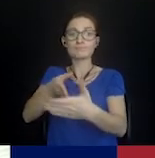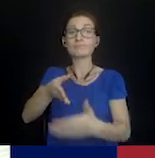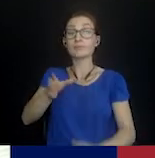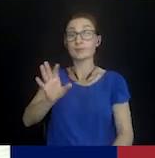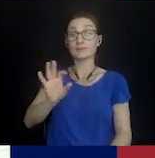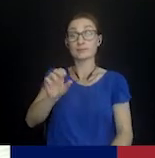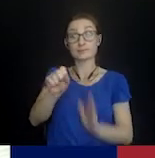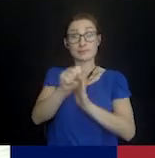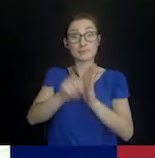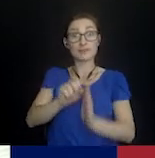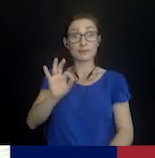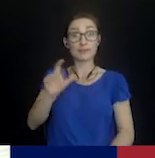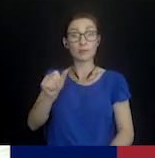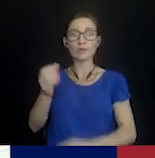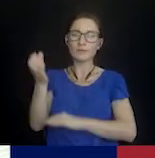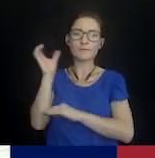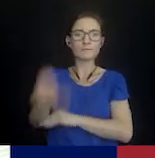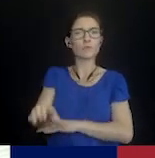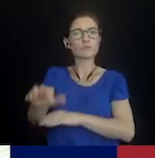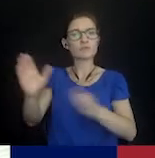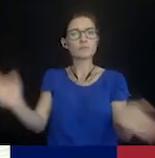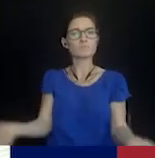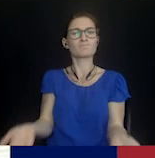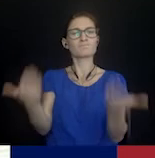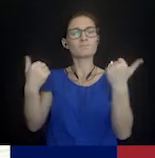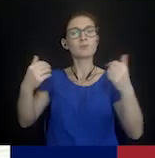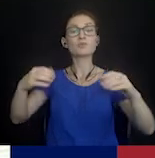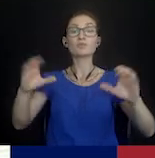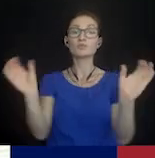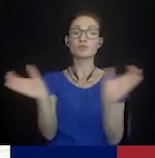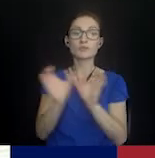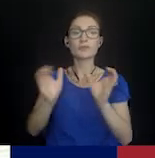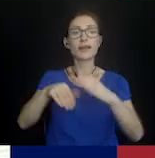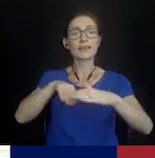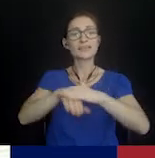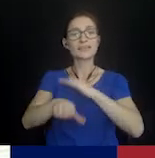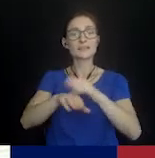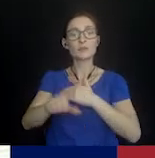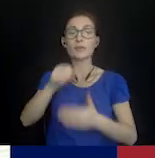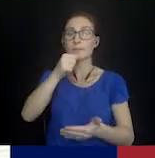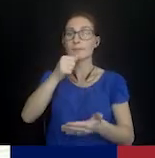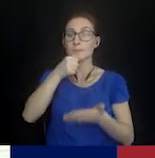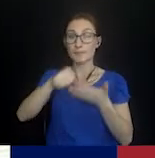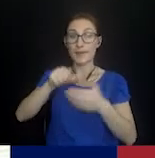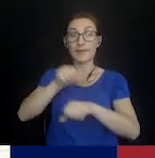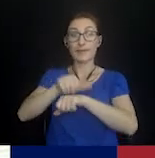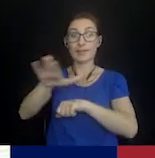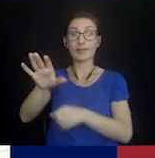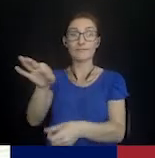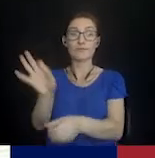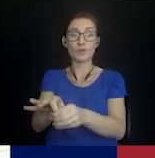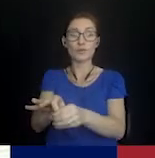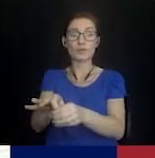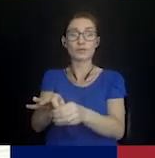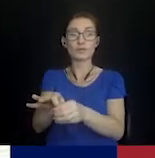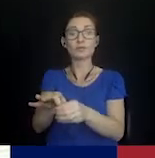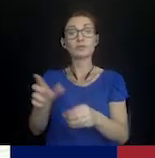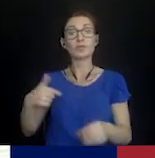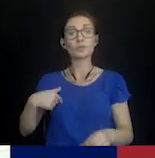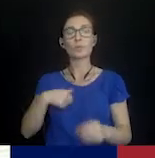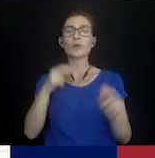to force the state to certify accessible mail-in voting. And